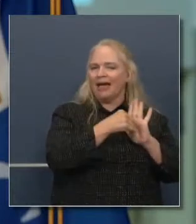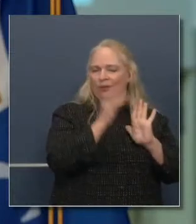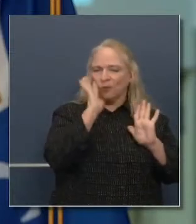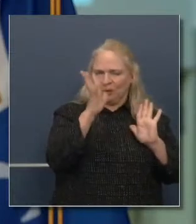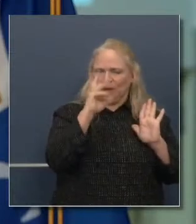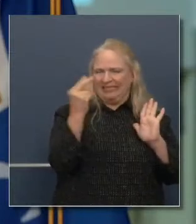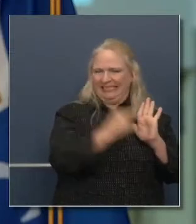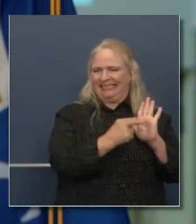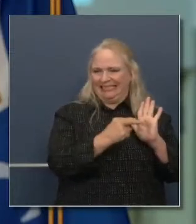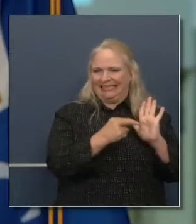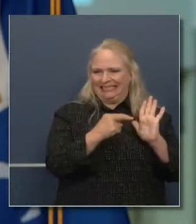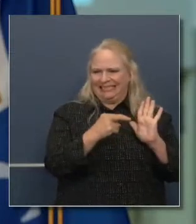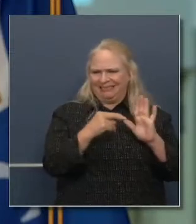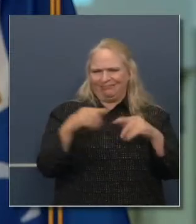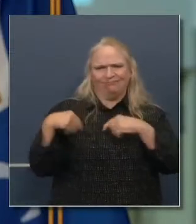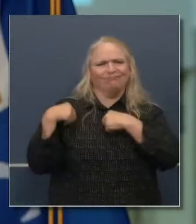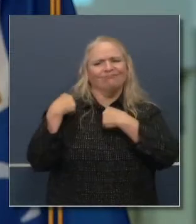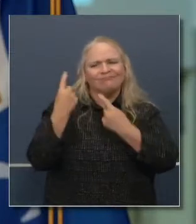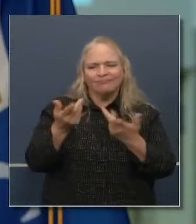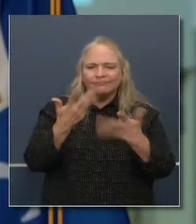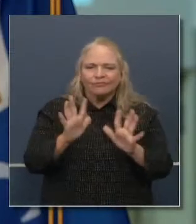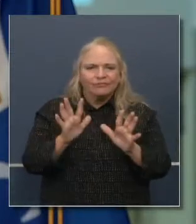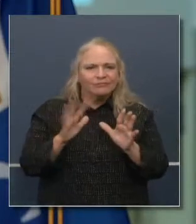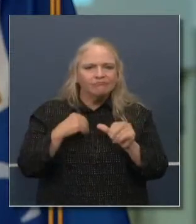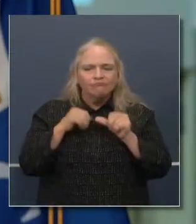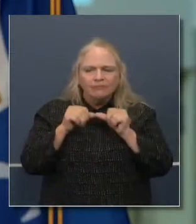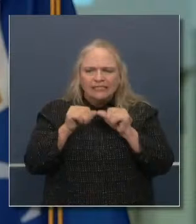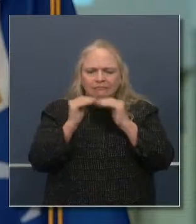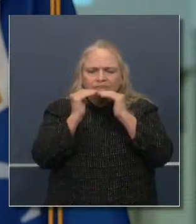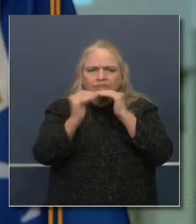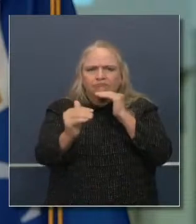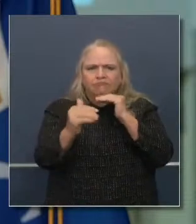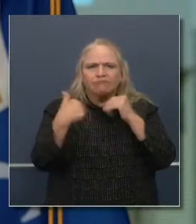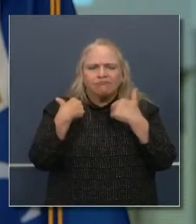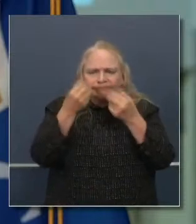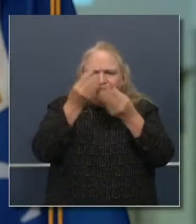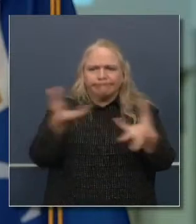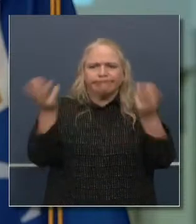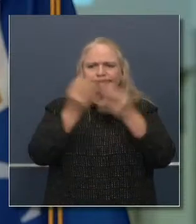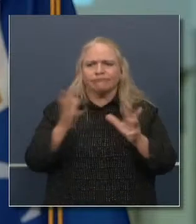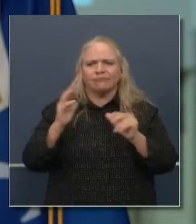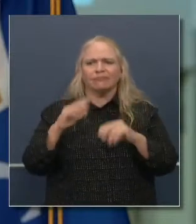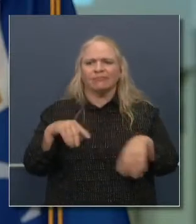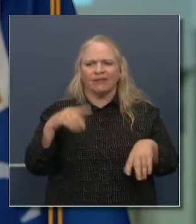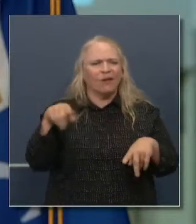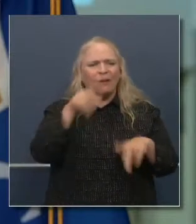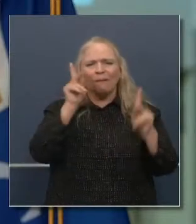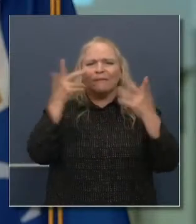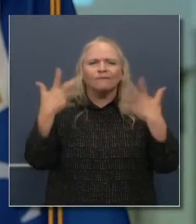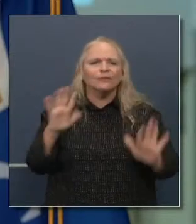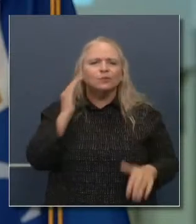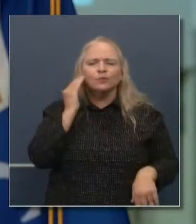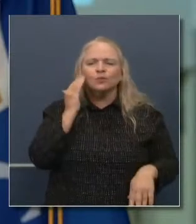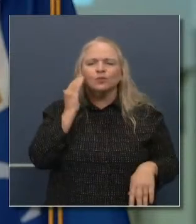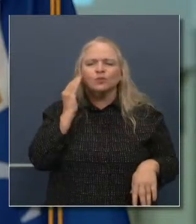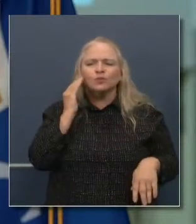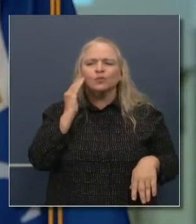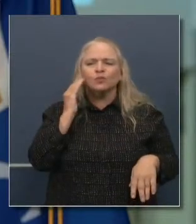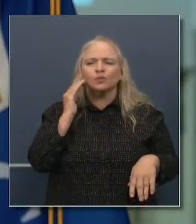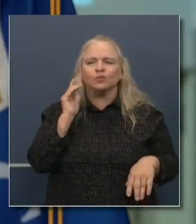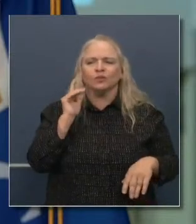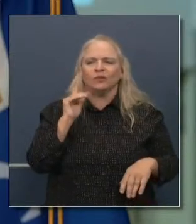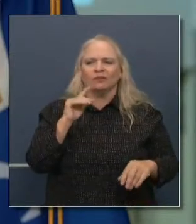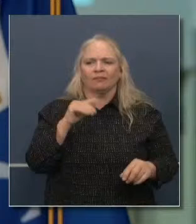consistent. You're well familiar with it. I think the public is as well as it relates to an attestation process. The